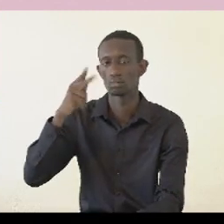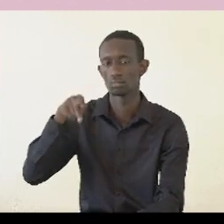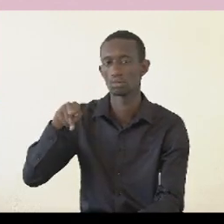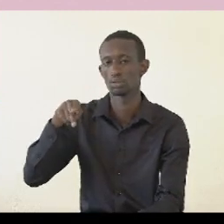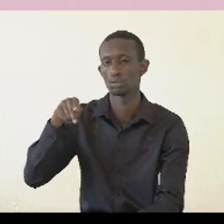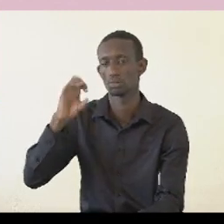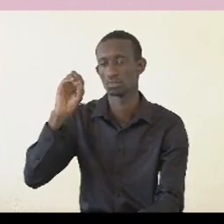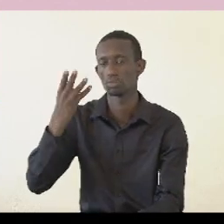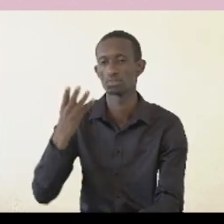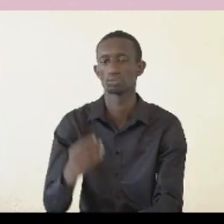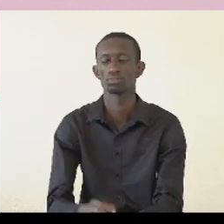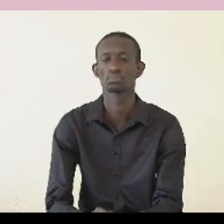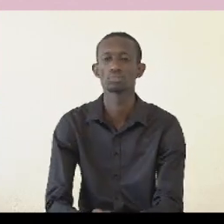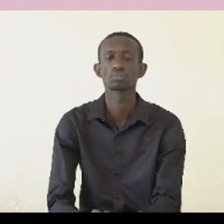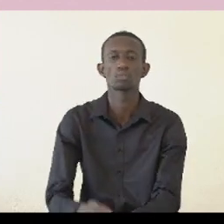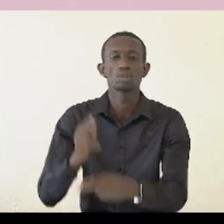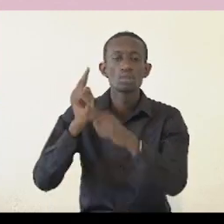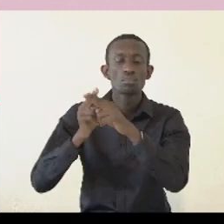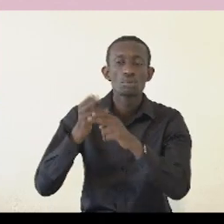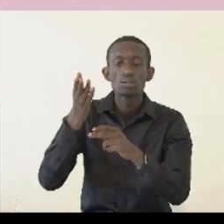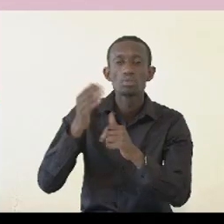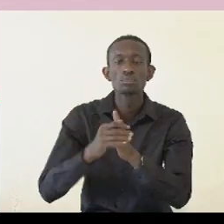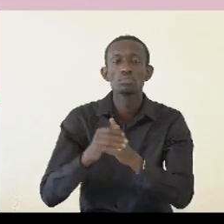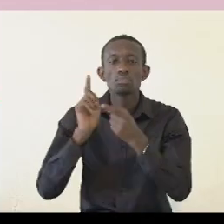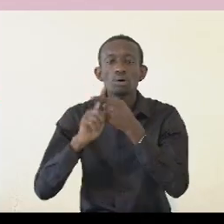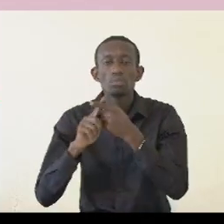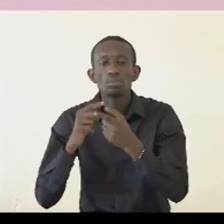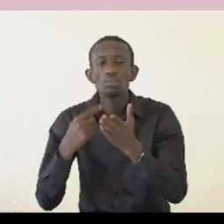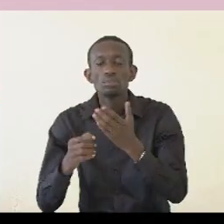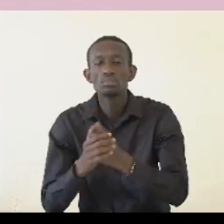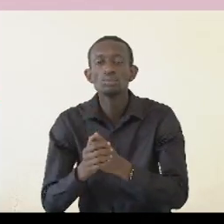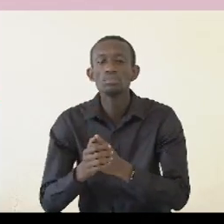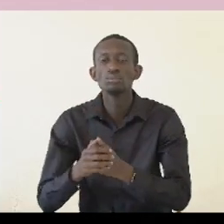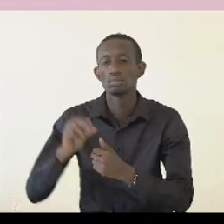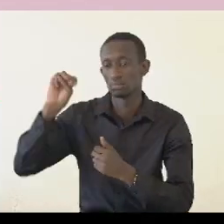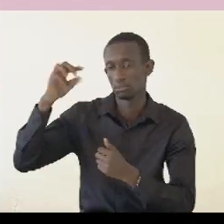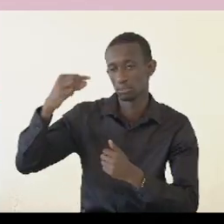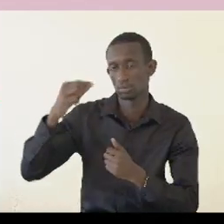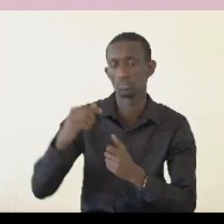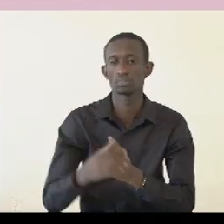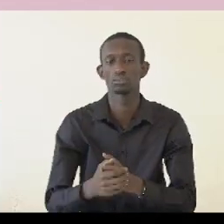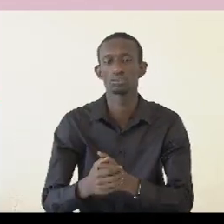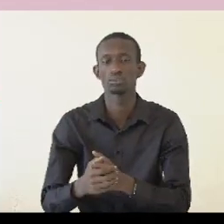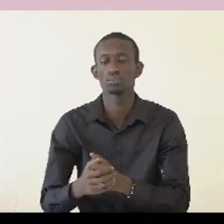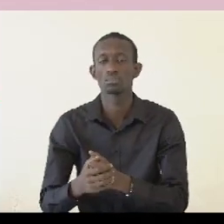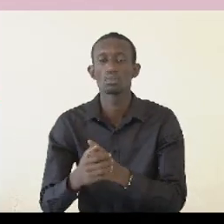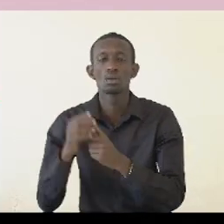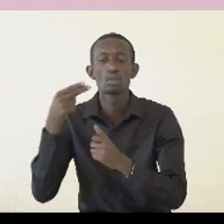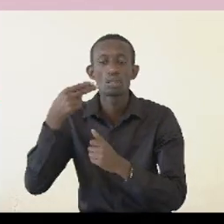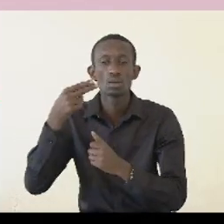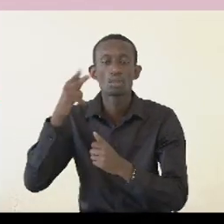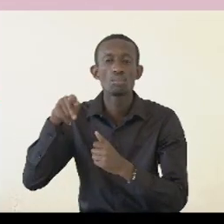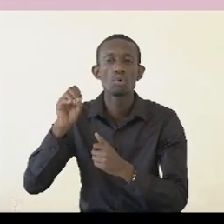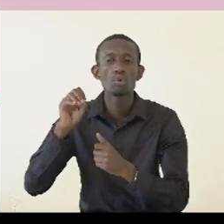MgHPO4. The name for this part, the positive part, the metal one, is magnesium. And this one